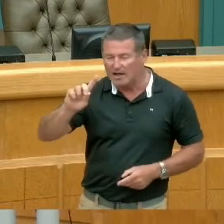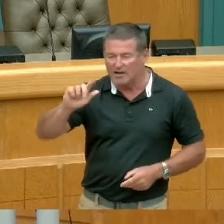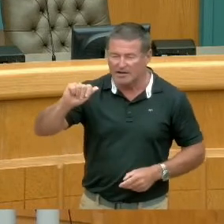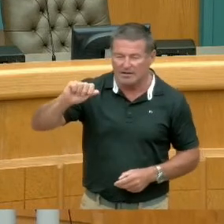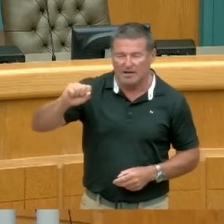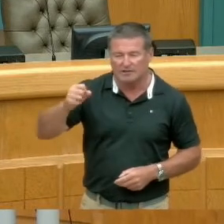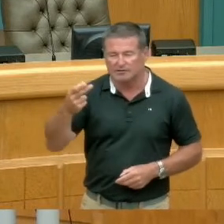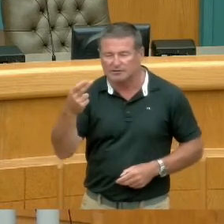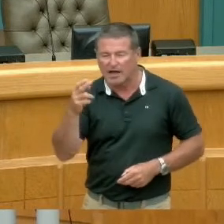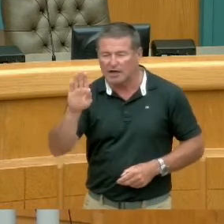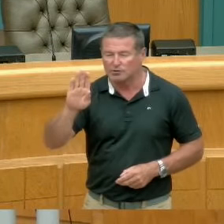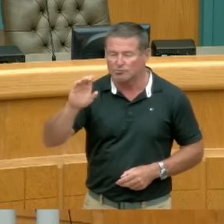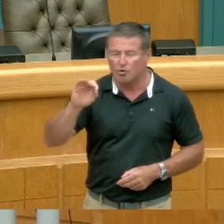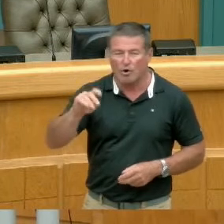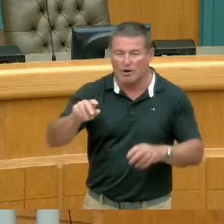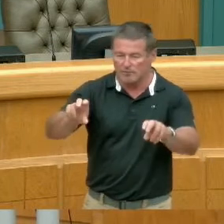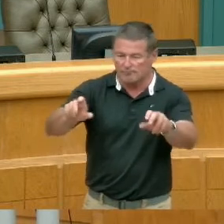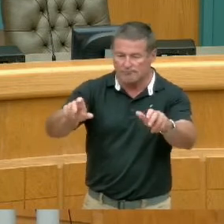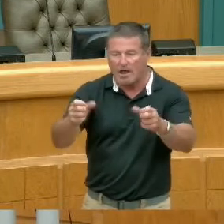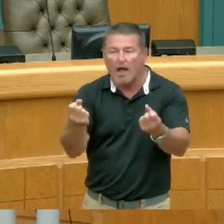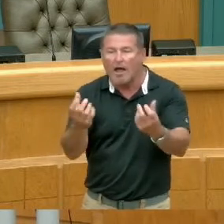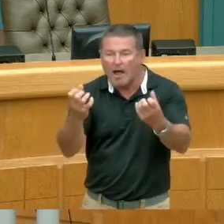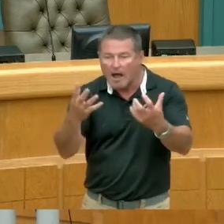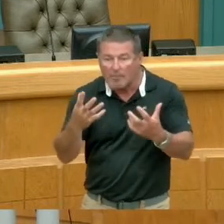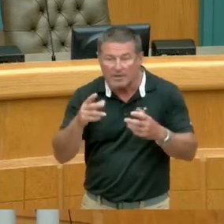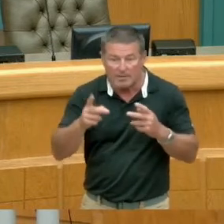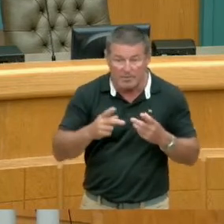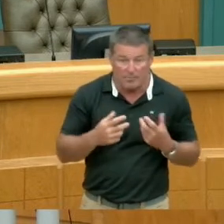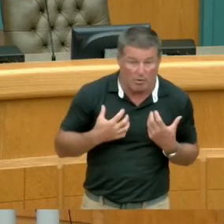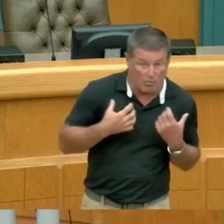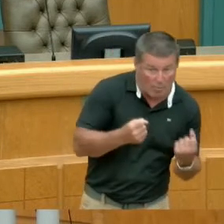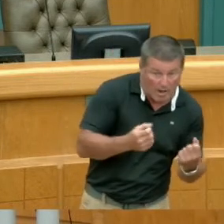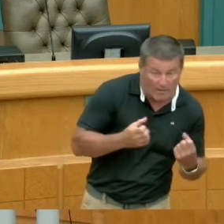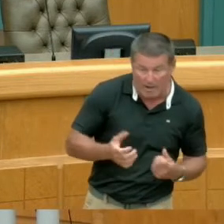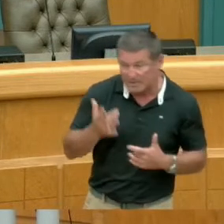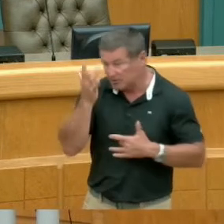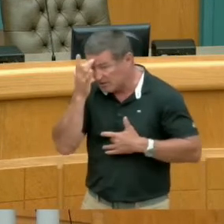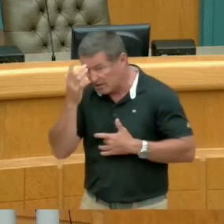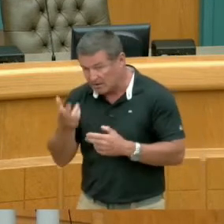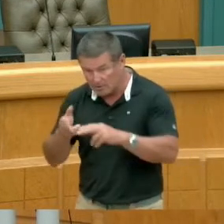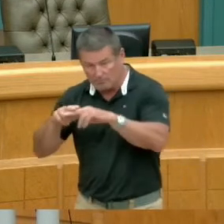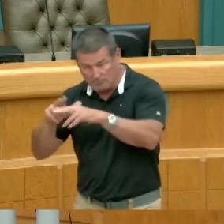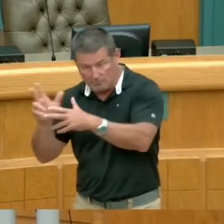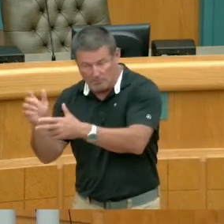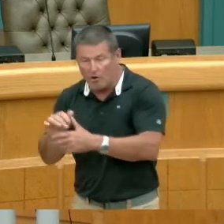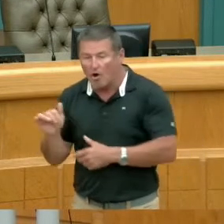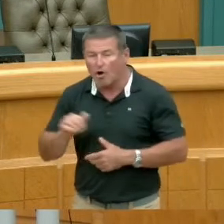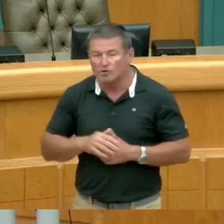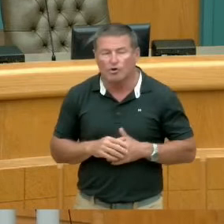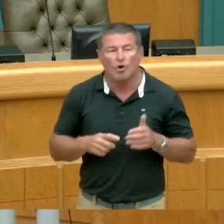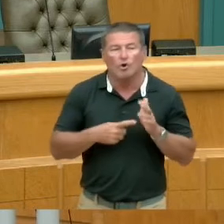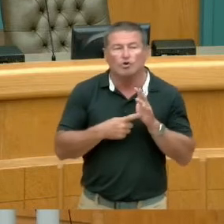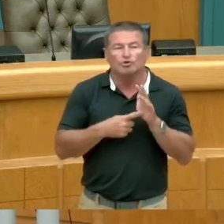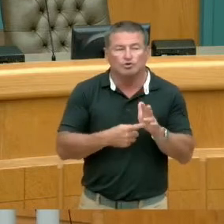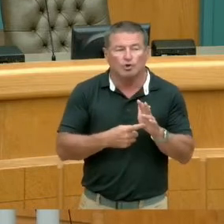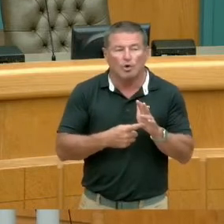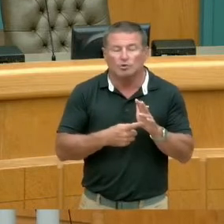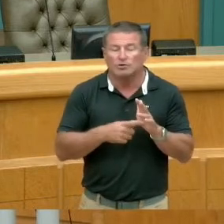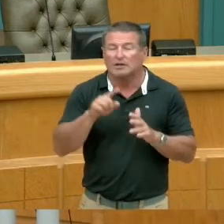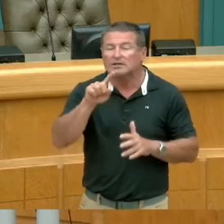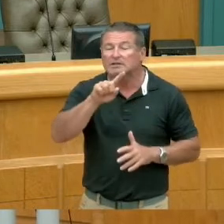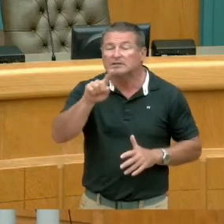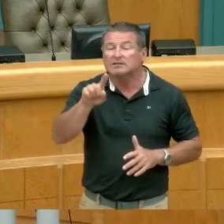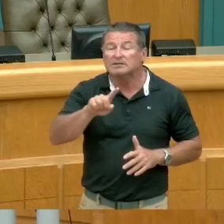that shows statistics on number of cases, recovery, and so on. There's also maps on there that show a number of cases by zip